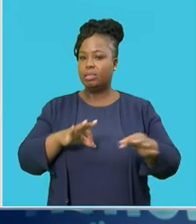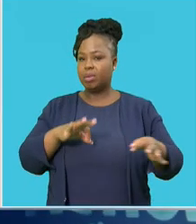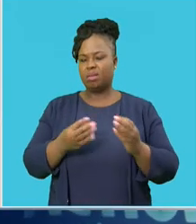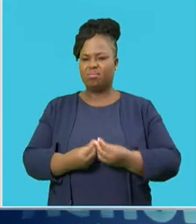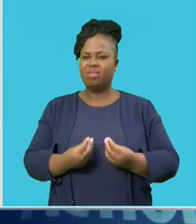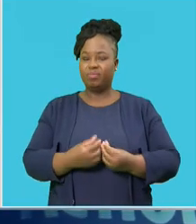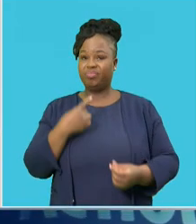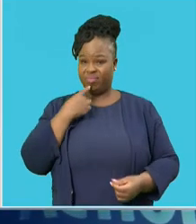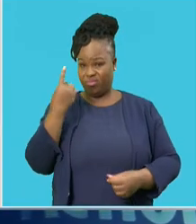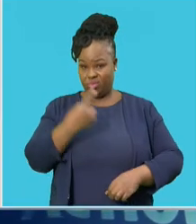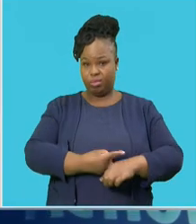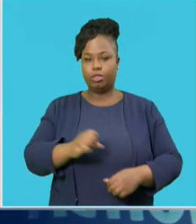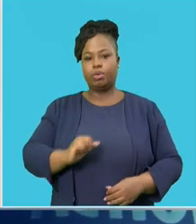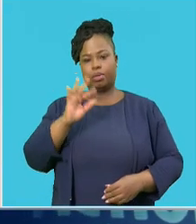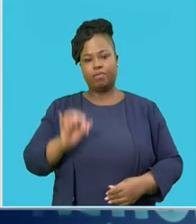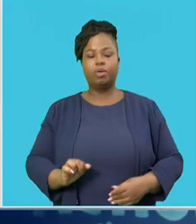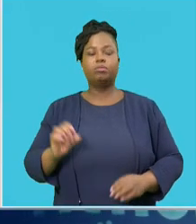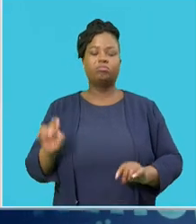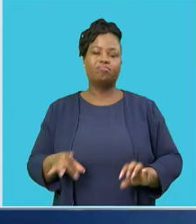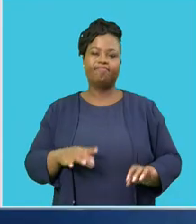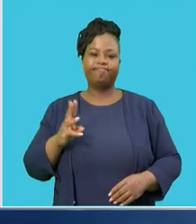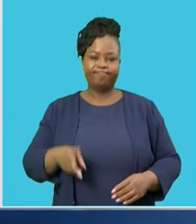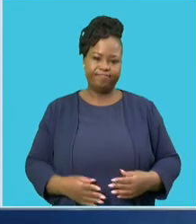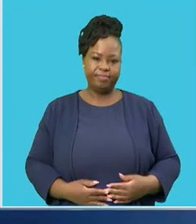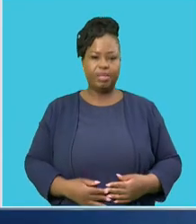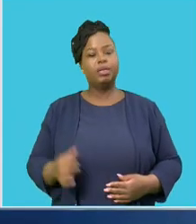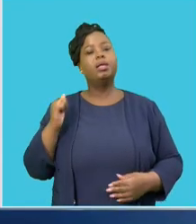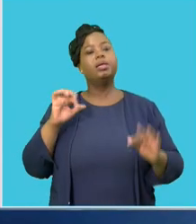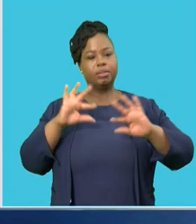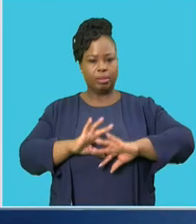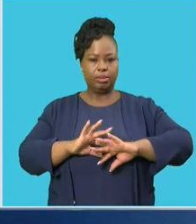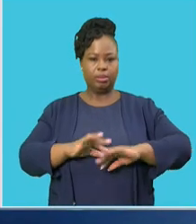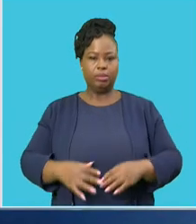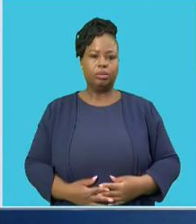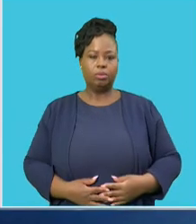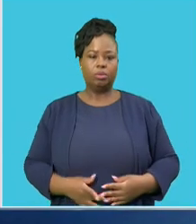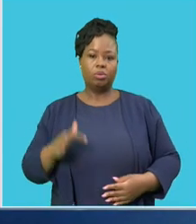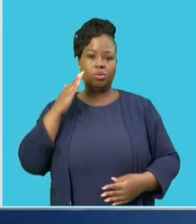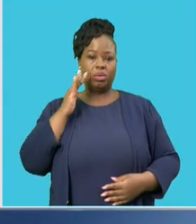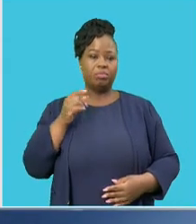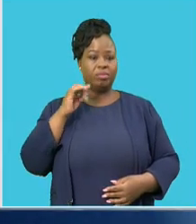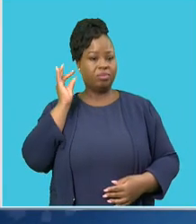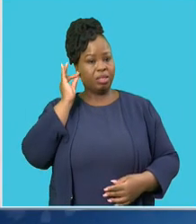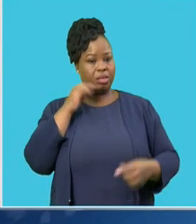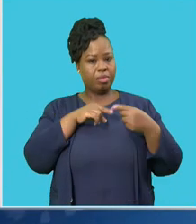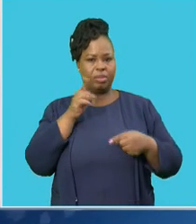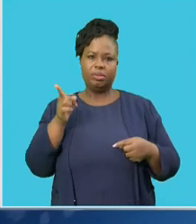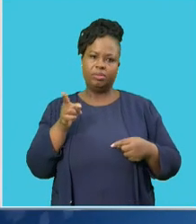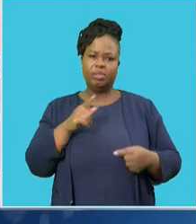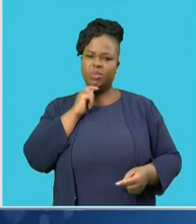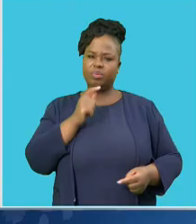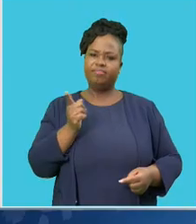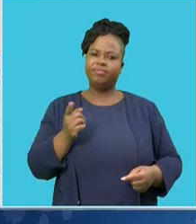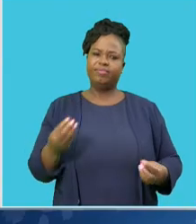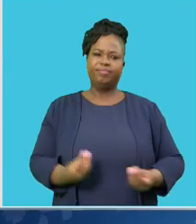one day South Africa is going to see a tragedy. So last night when I got to know about this, honestly, it's